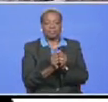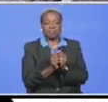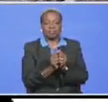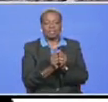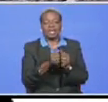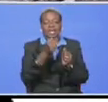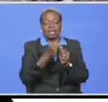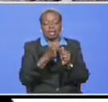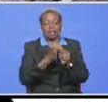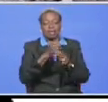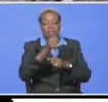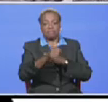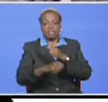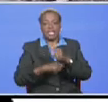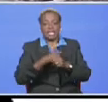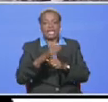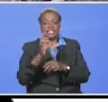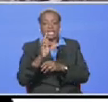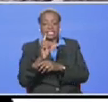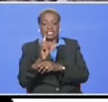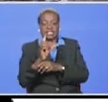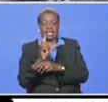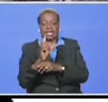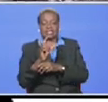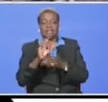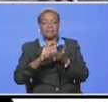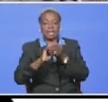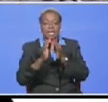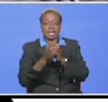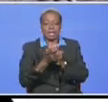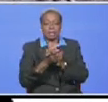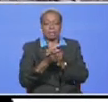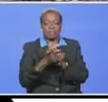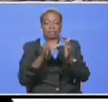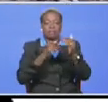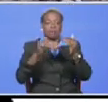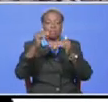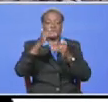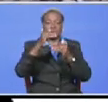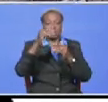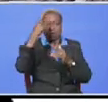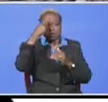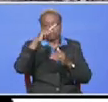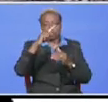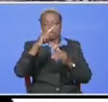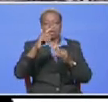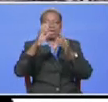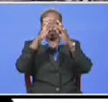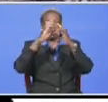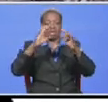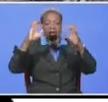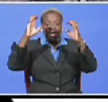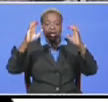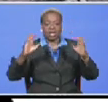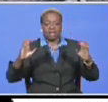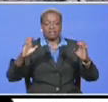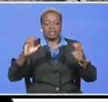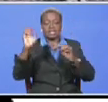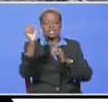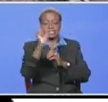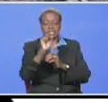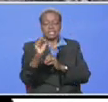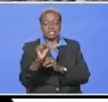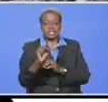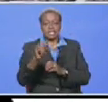Every year he's now, he's become more of a promoter for this carnival season. And what he does is